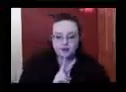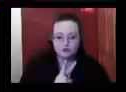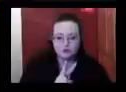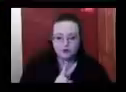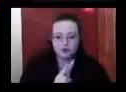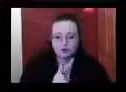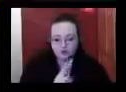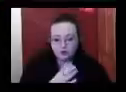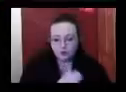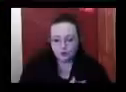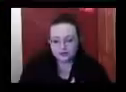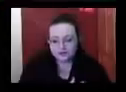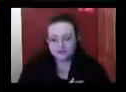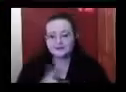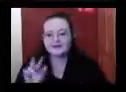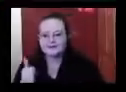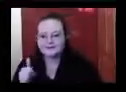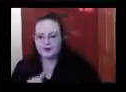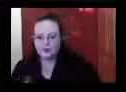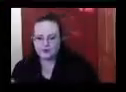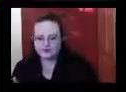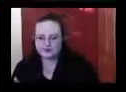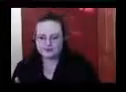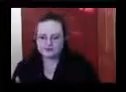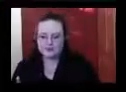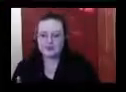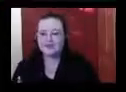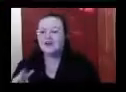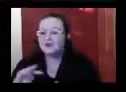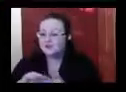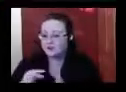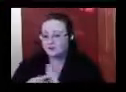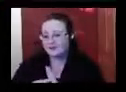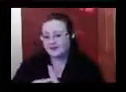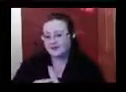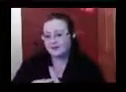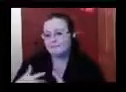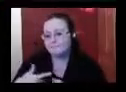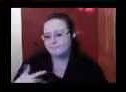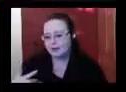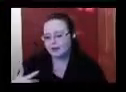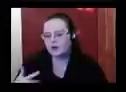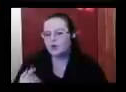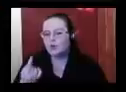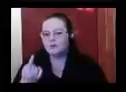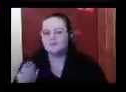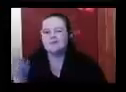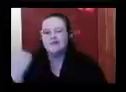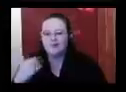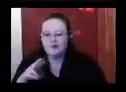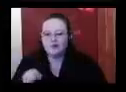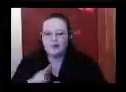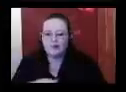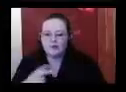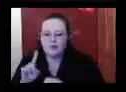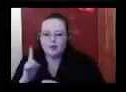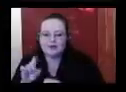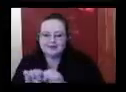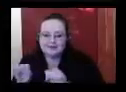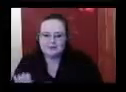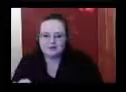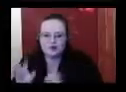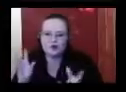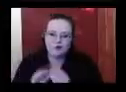20-week period, or what would be a traditional semester, students will have completed 4 classes.